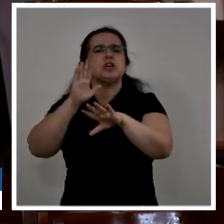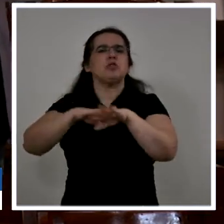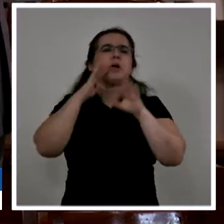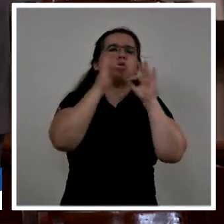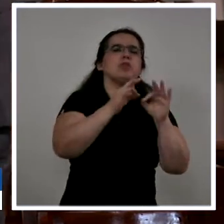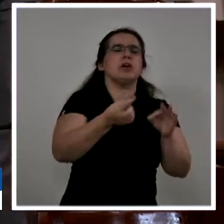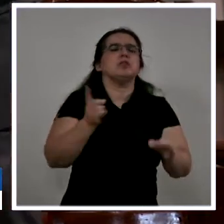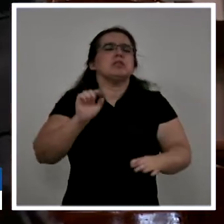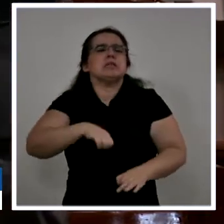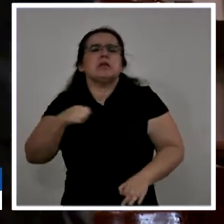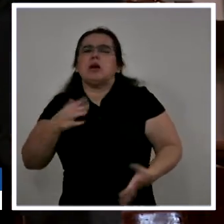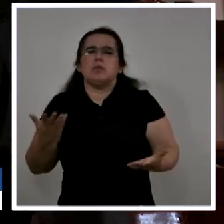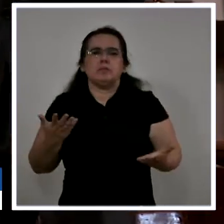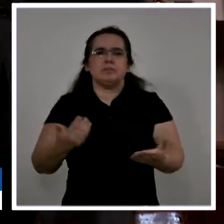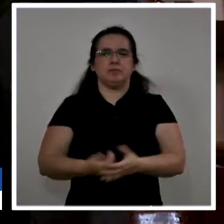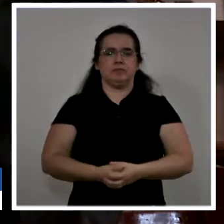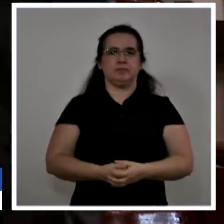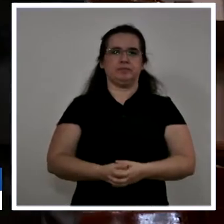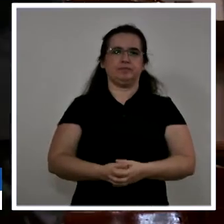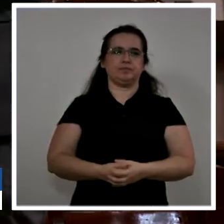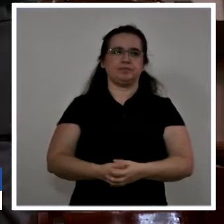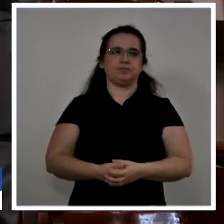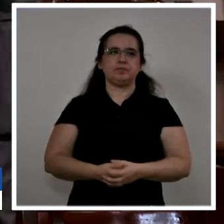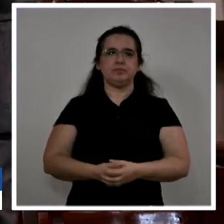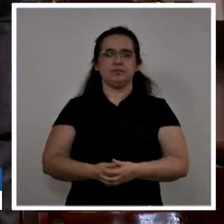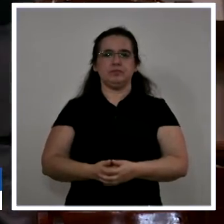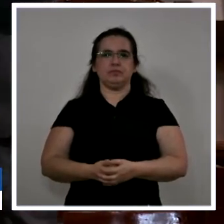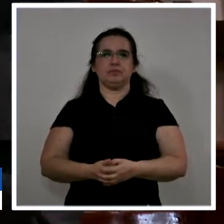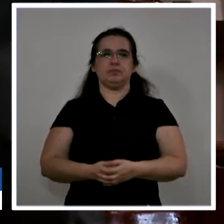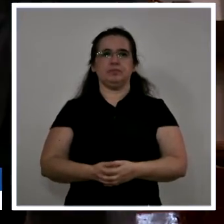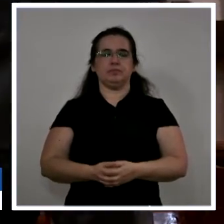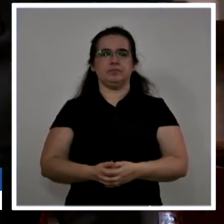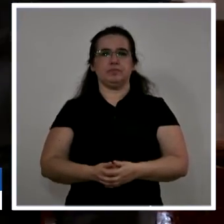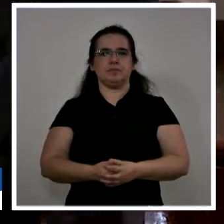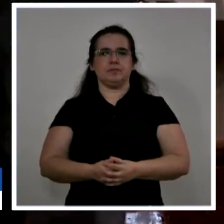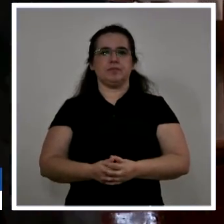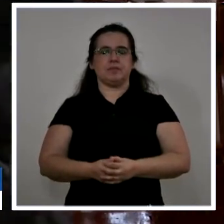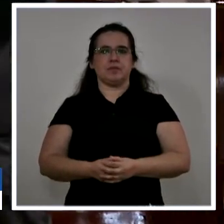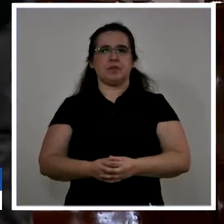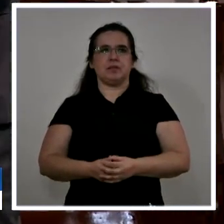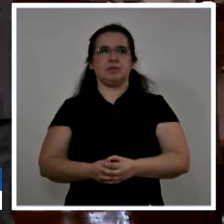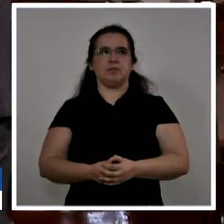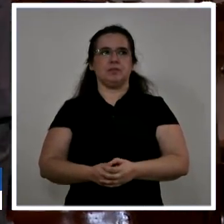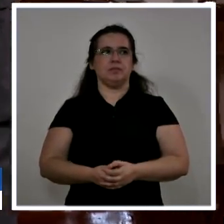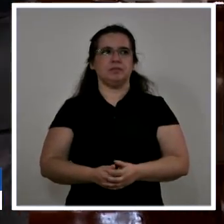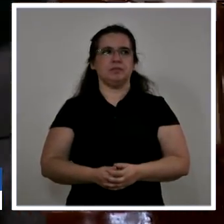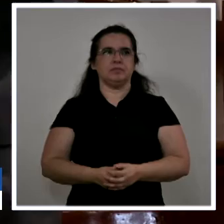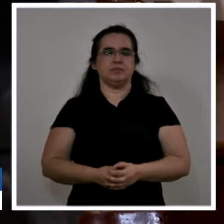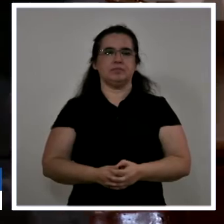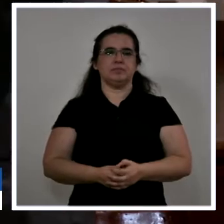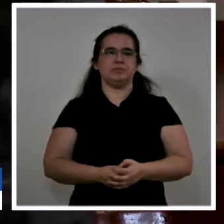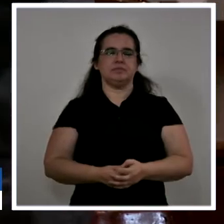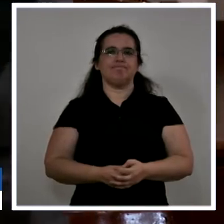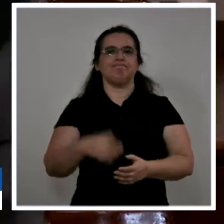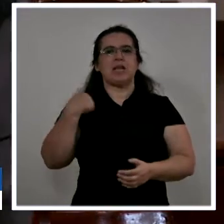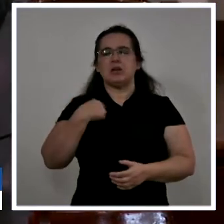about if I took the baby mice from the high licking, the one that licked a lot, and gave them to the one that didn't lick a lot? Bom,